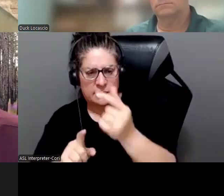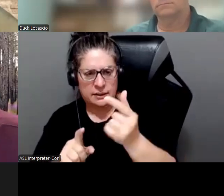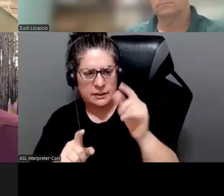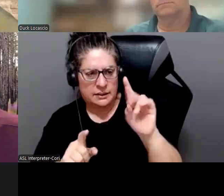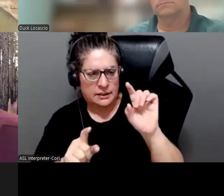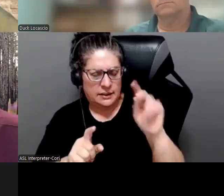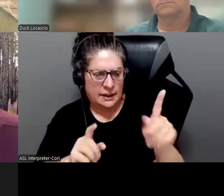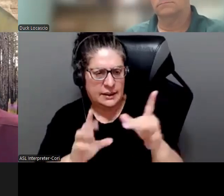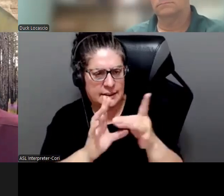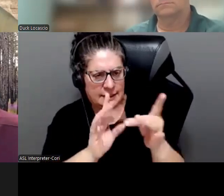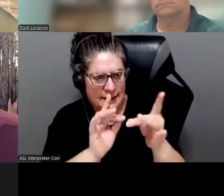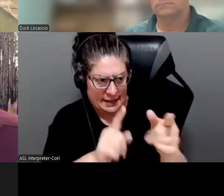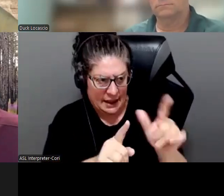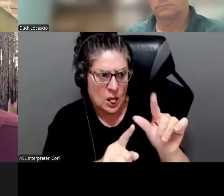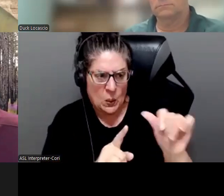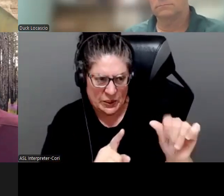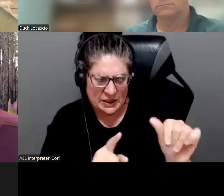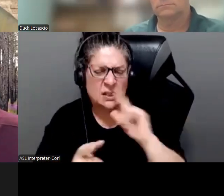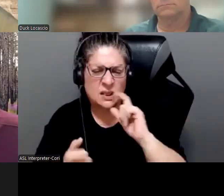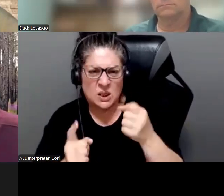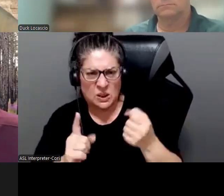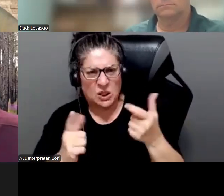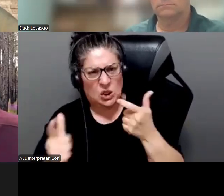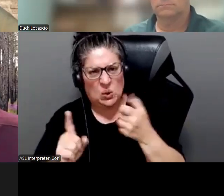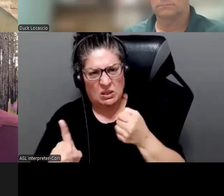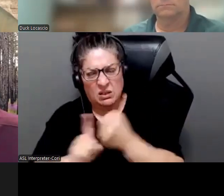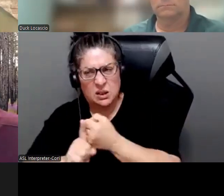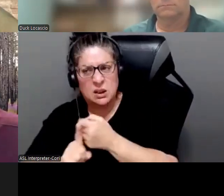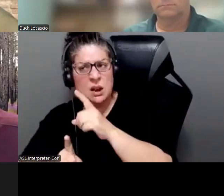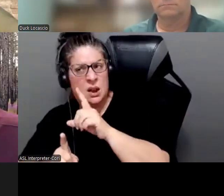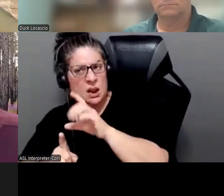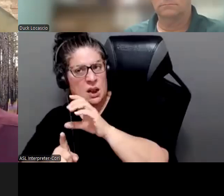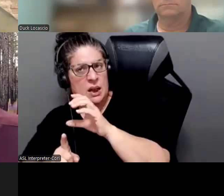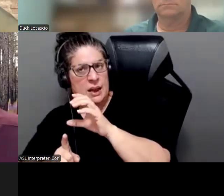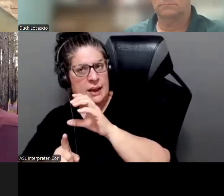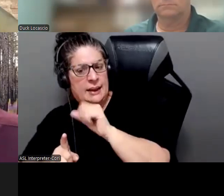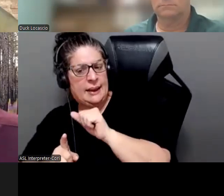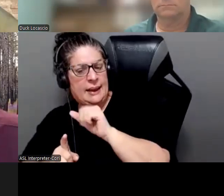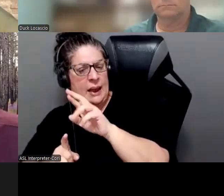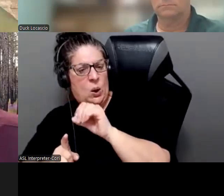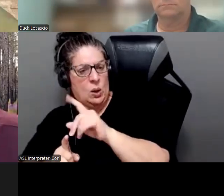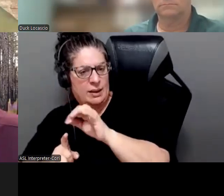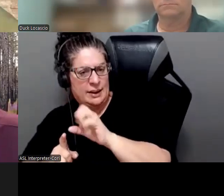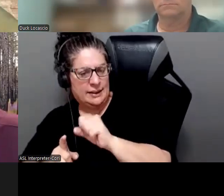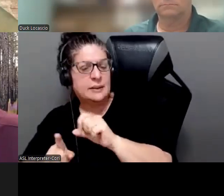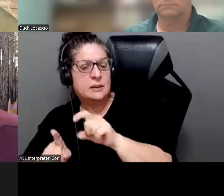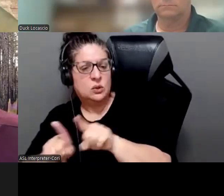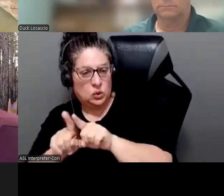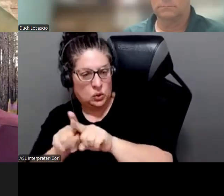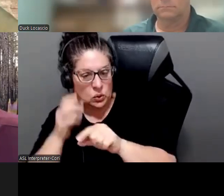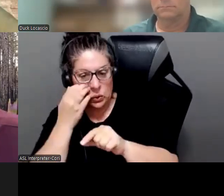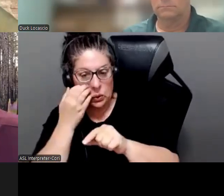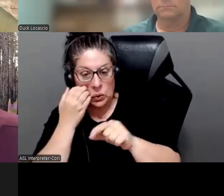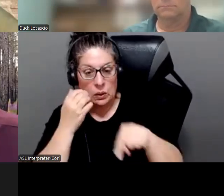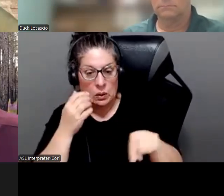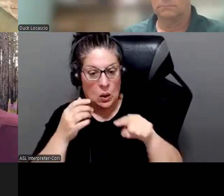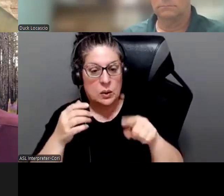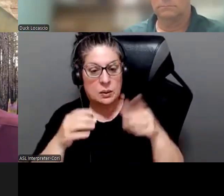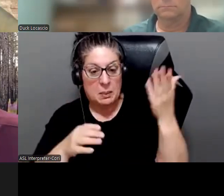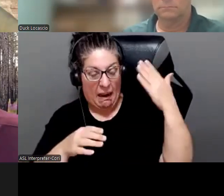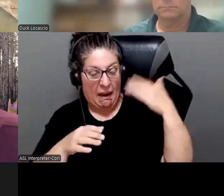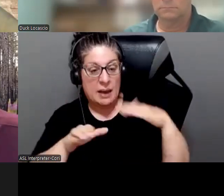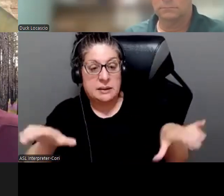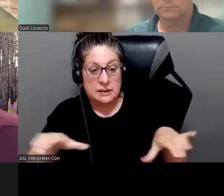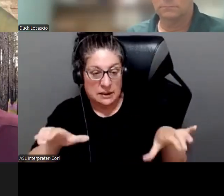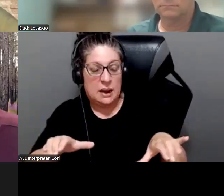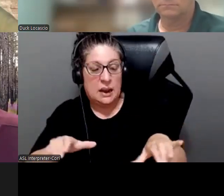in the Carolinas as well, that past cutting practices have favored light-seeded species and species